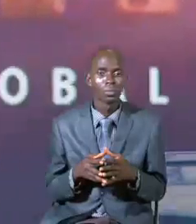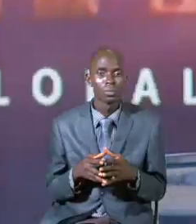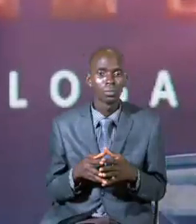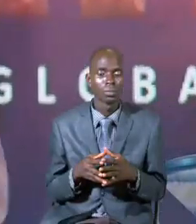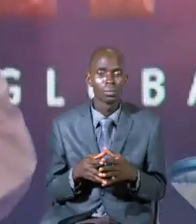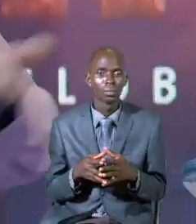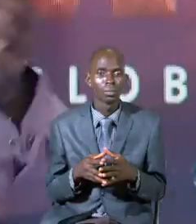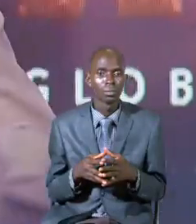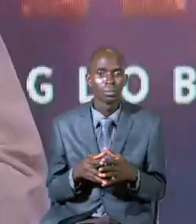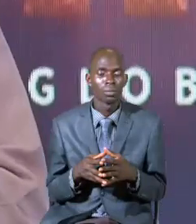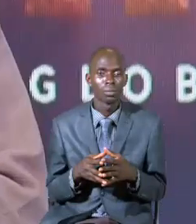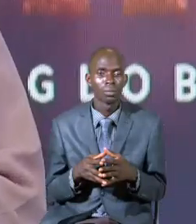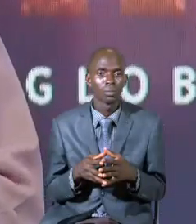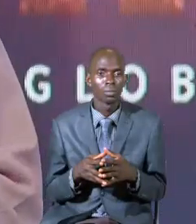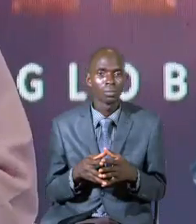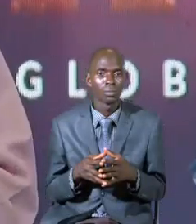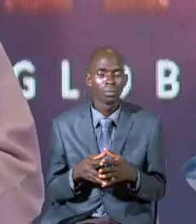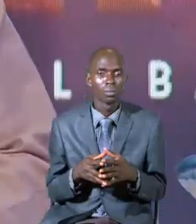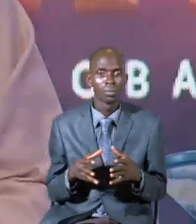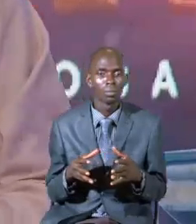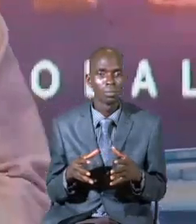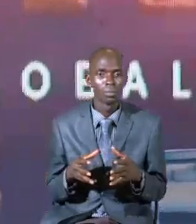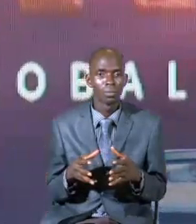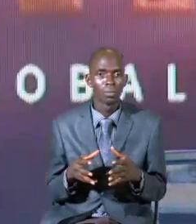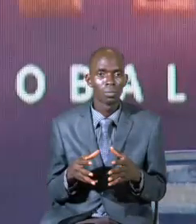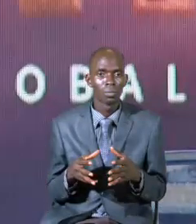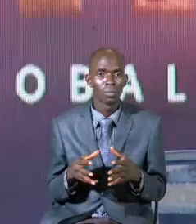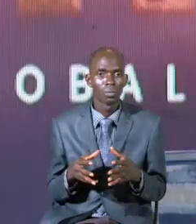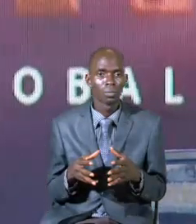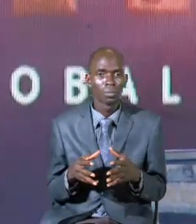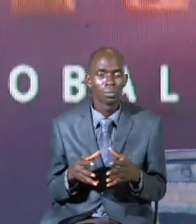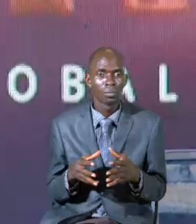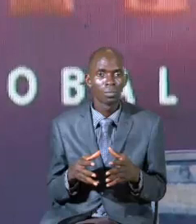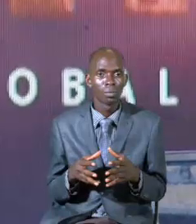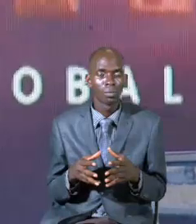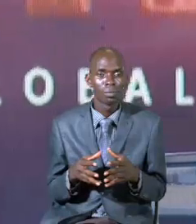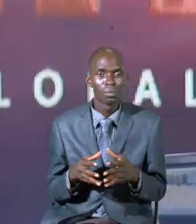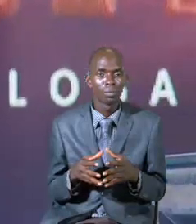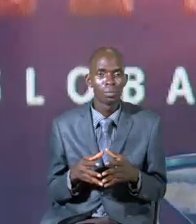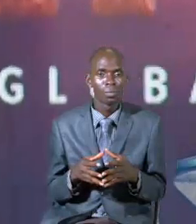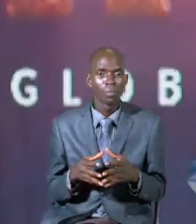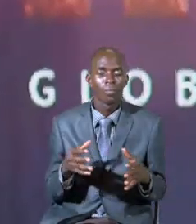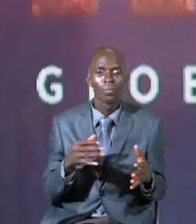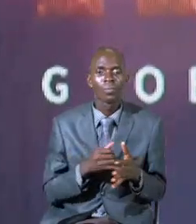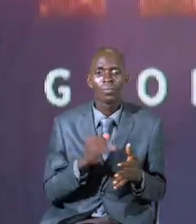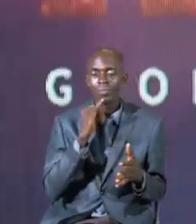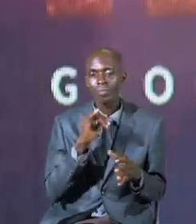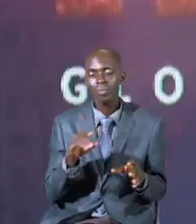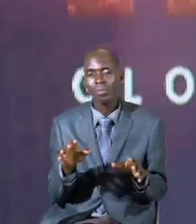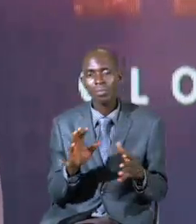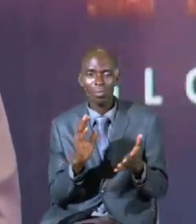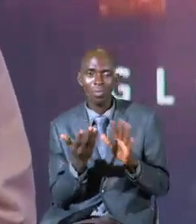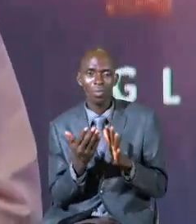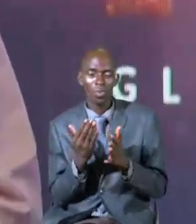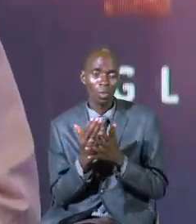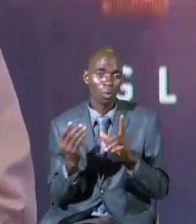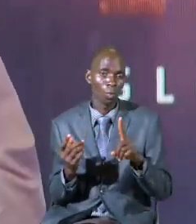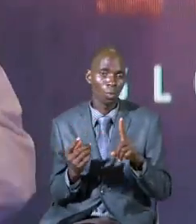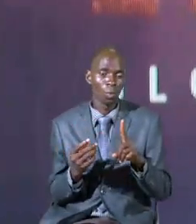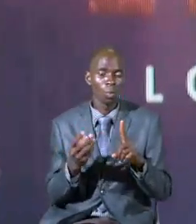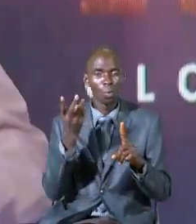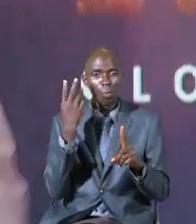that you know, still enjoying them. Let me give you an illustration. It's like somebody, he was on the